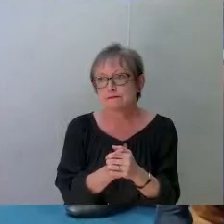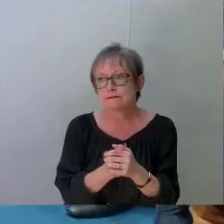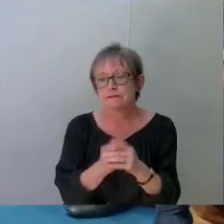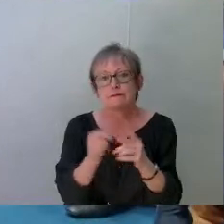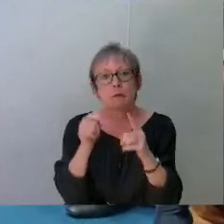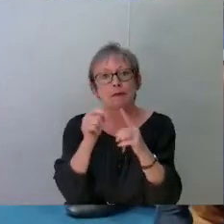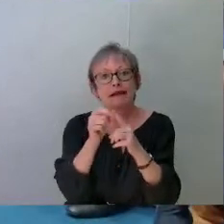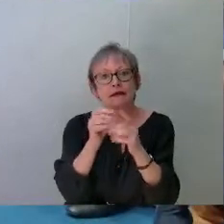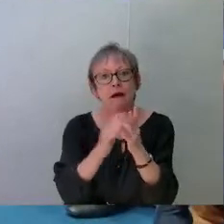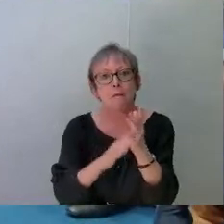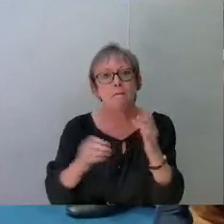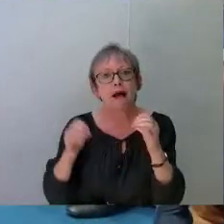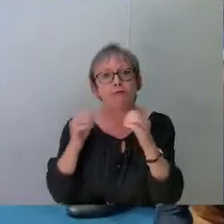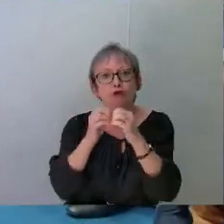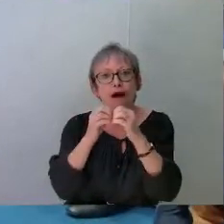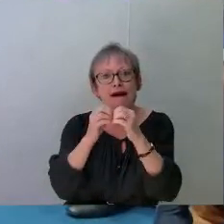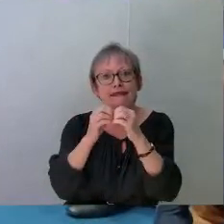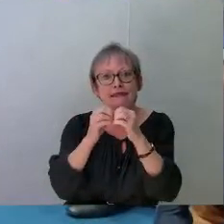Peter McBride.